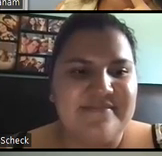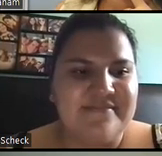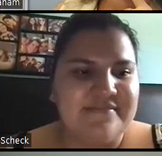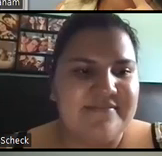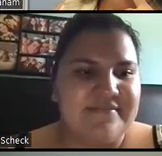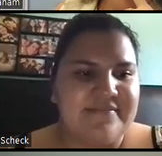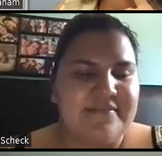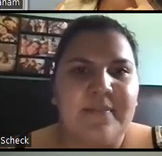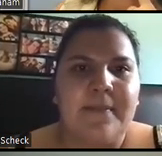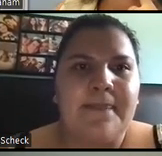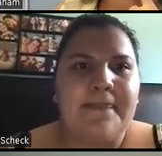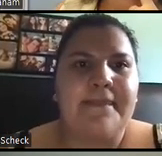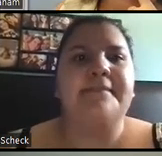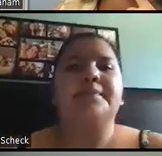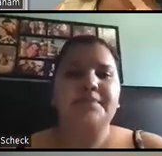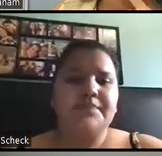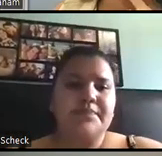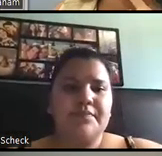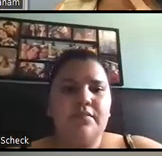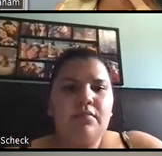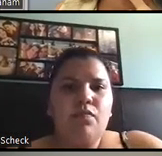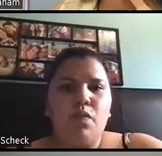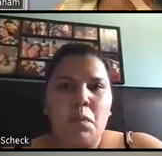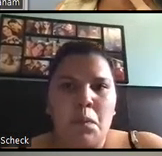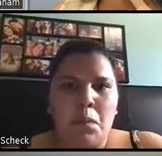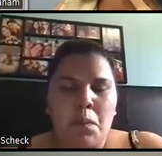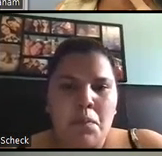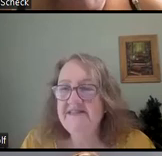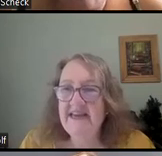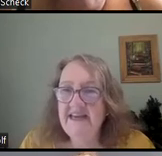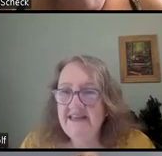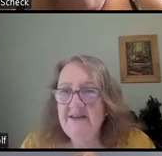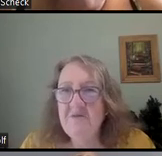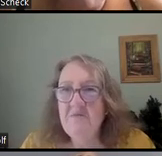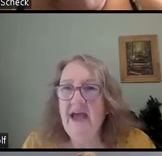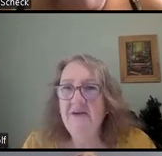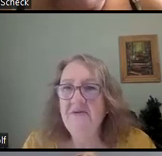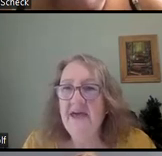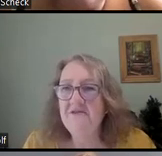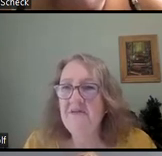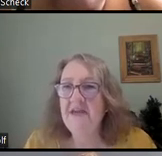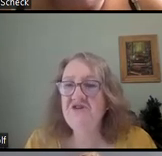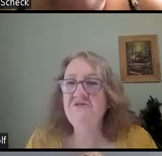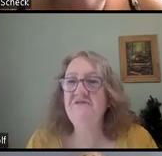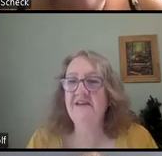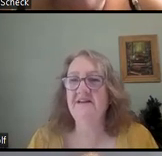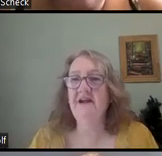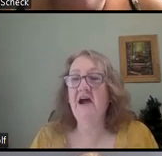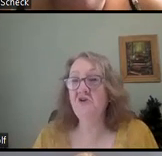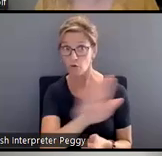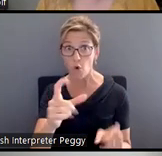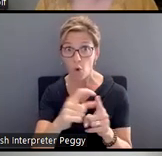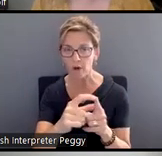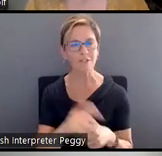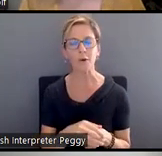Okay, let's move on to the next saying. People don't remember what you say, they remember how they made you feel, or how